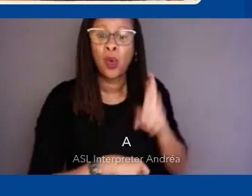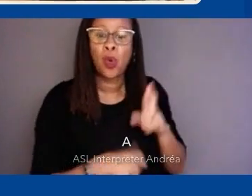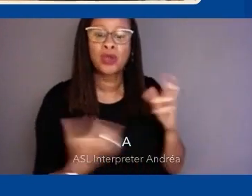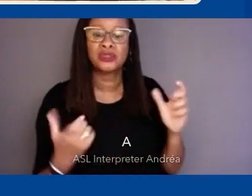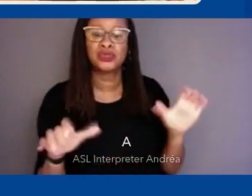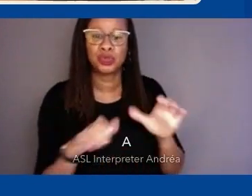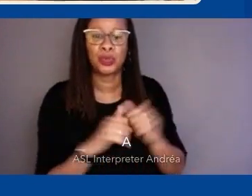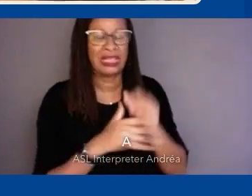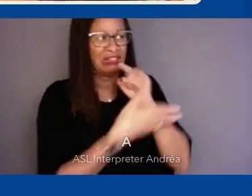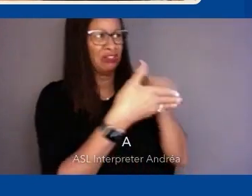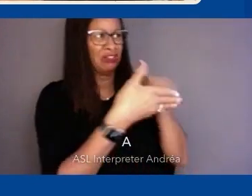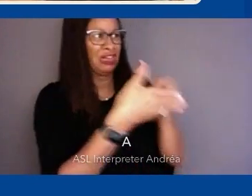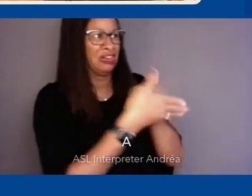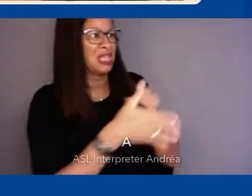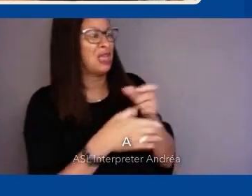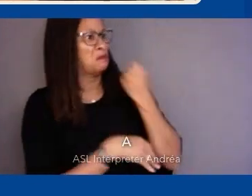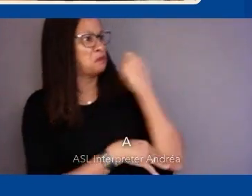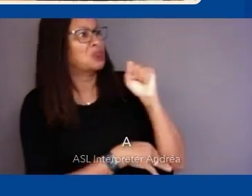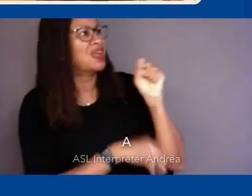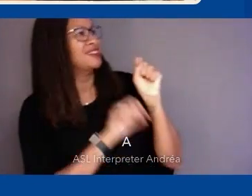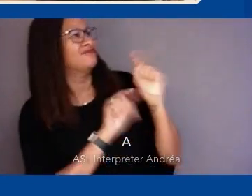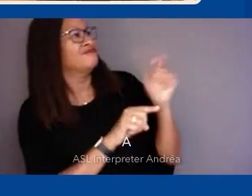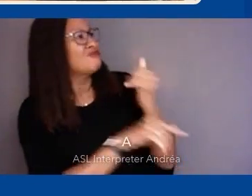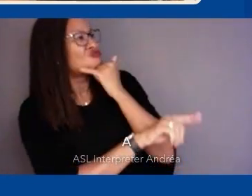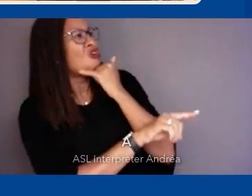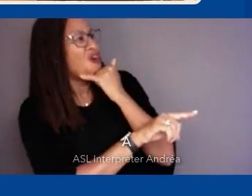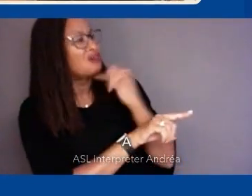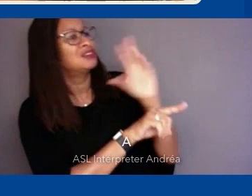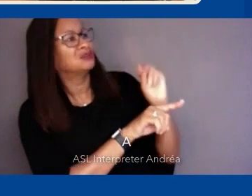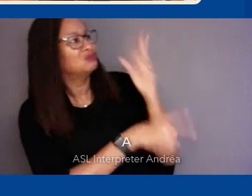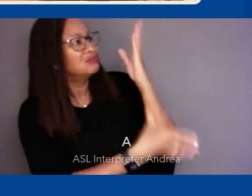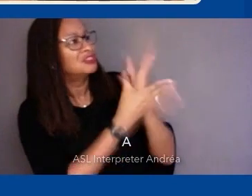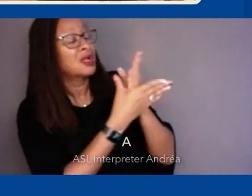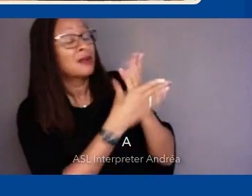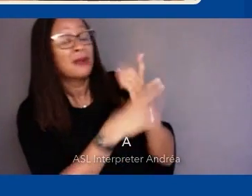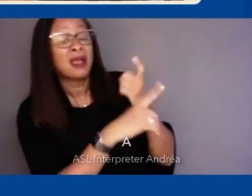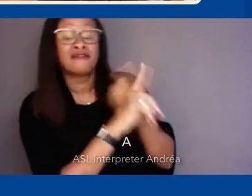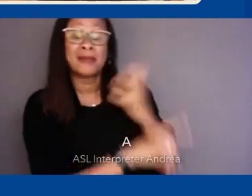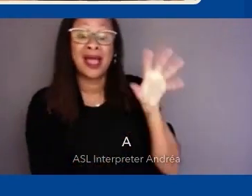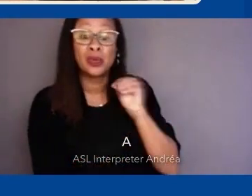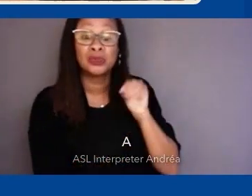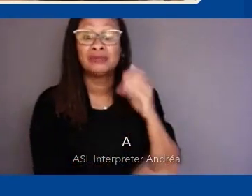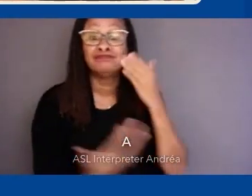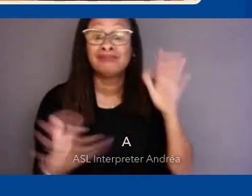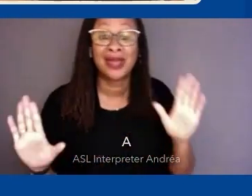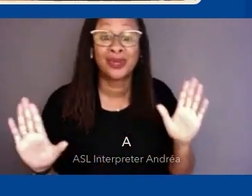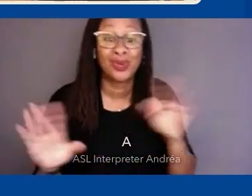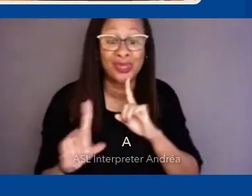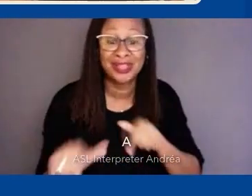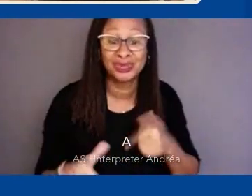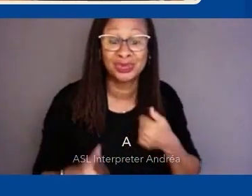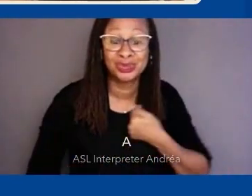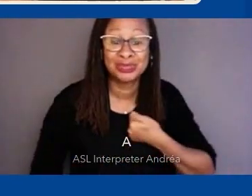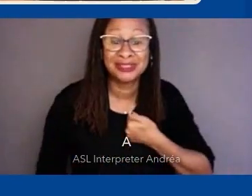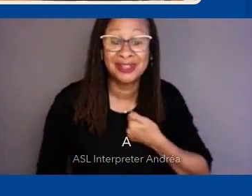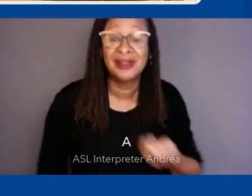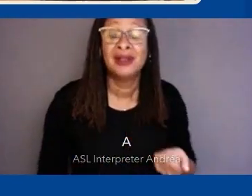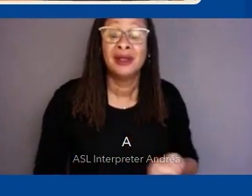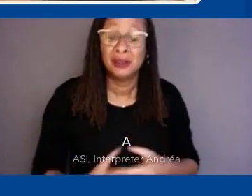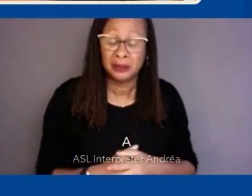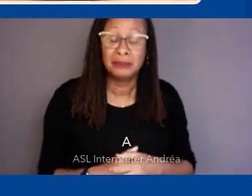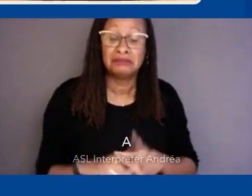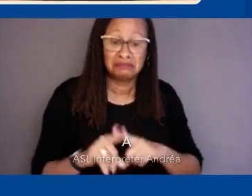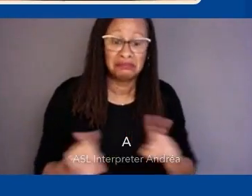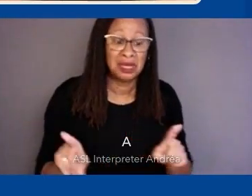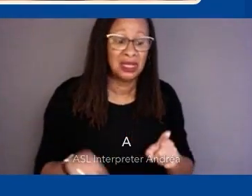Or do we criticize and protest those institutions from the outside? I don't know what the answer is, you know, but I